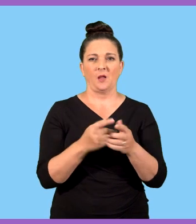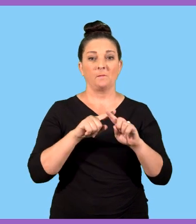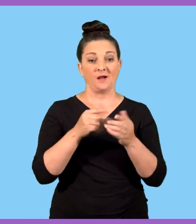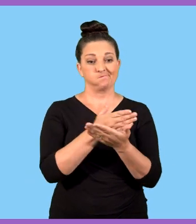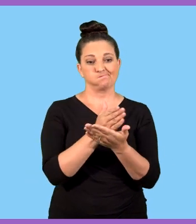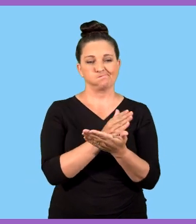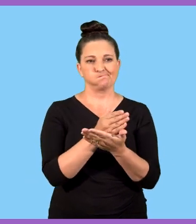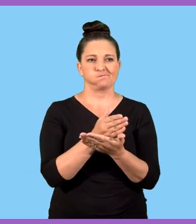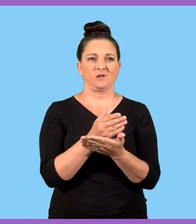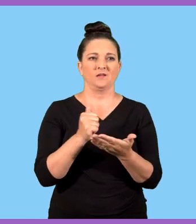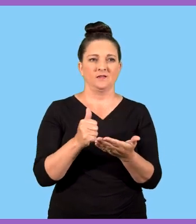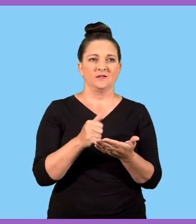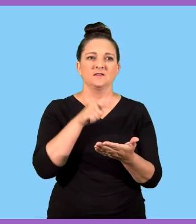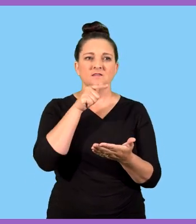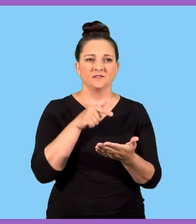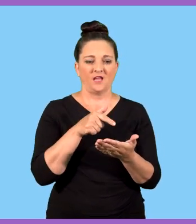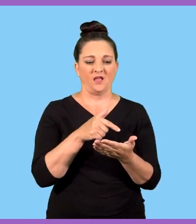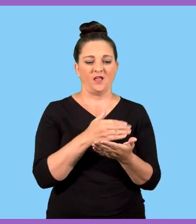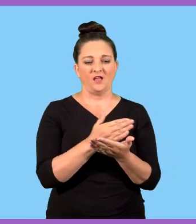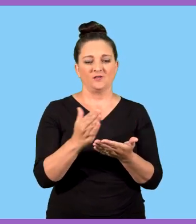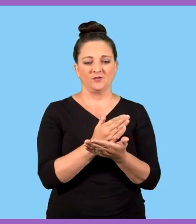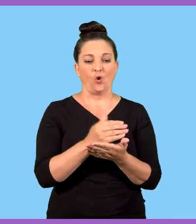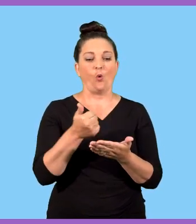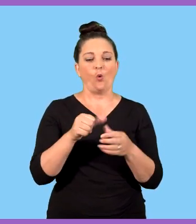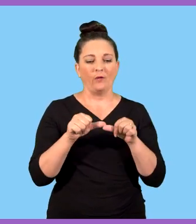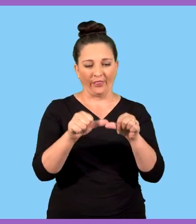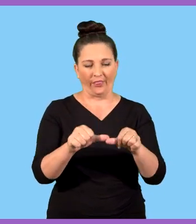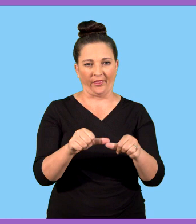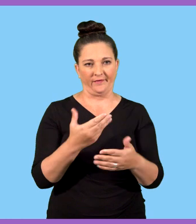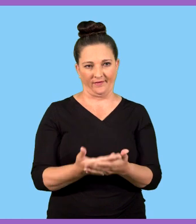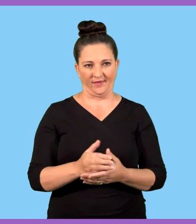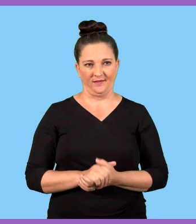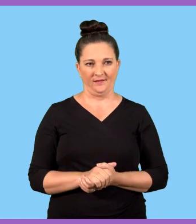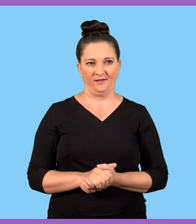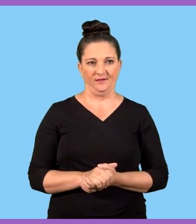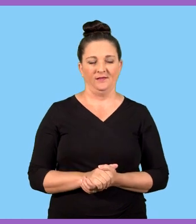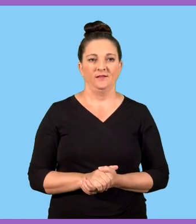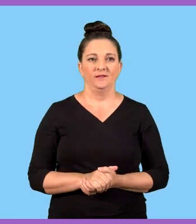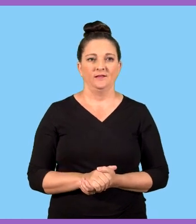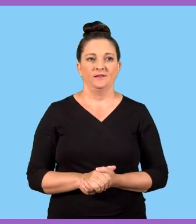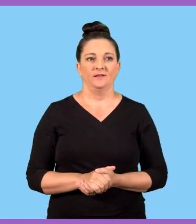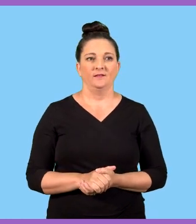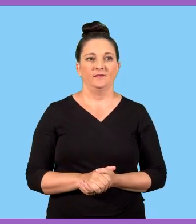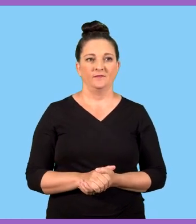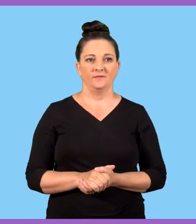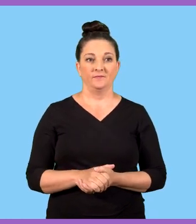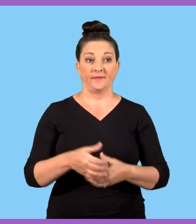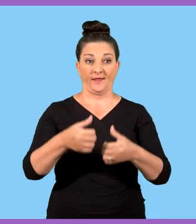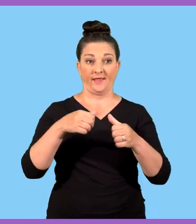into discrete data and continuous data. Let's see what those two are about.